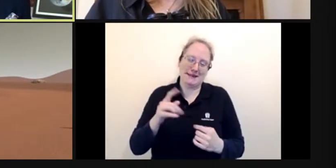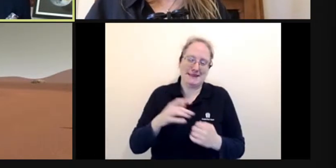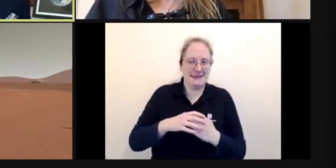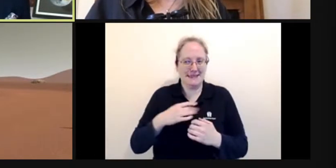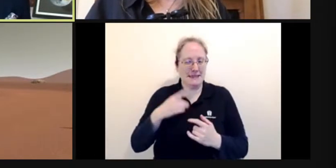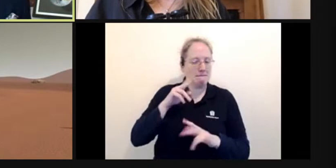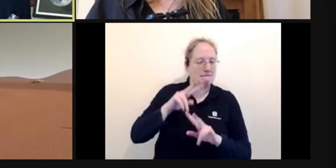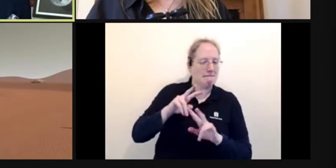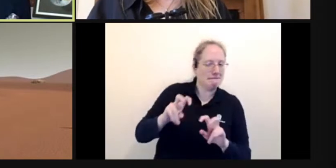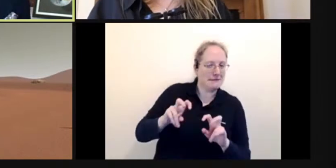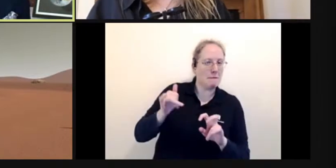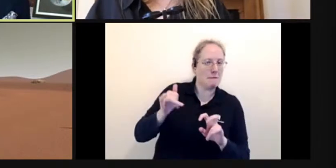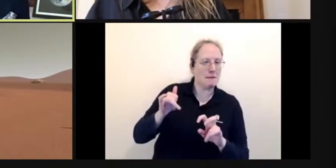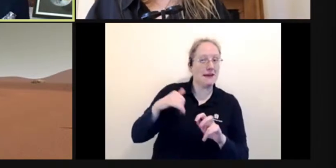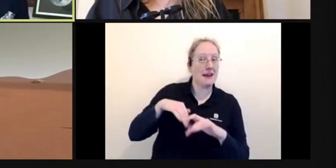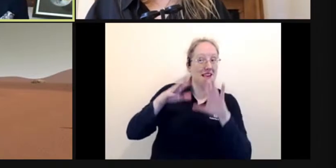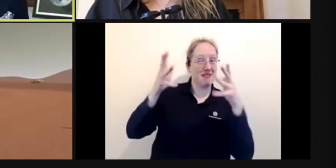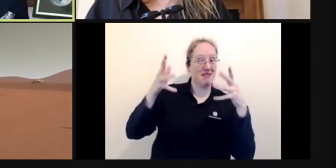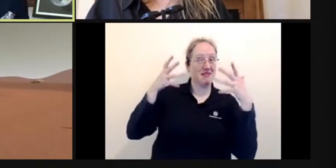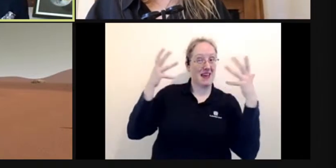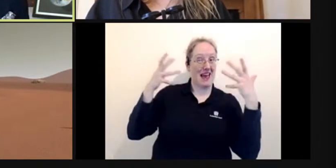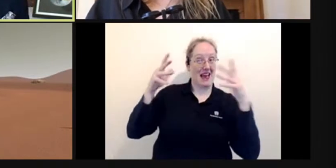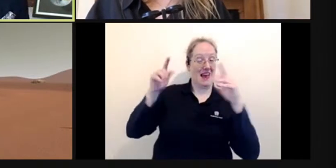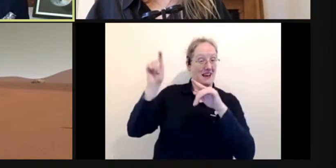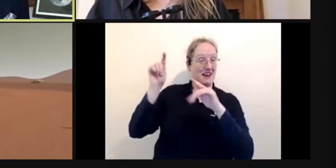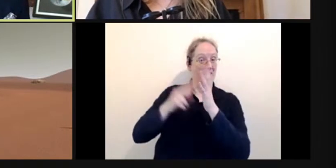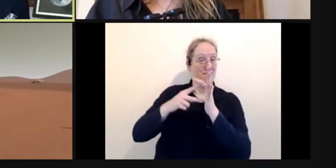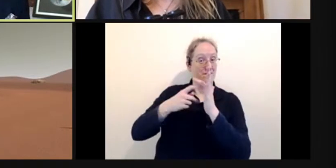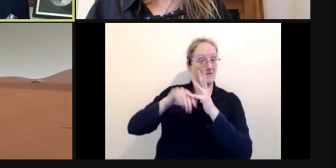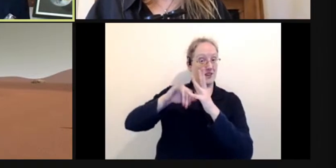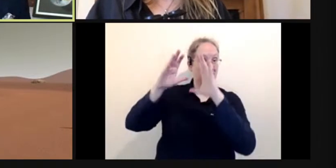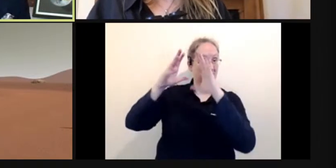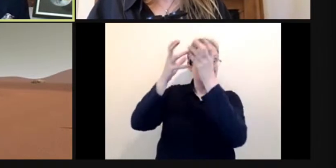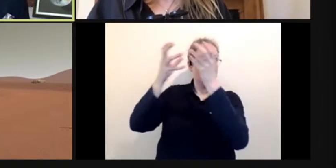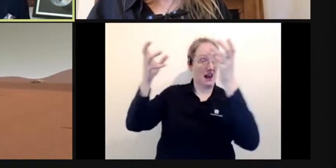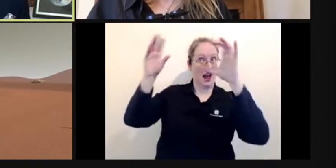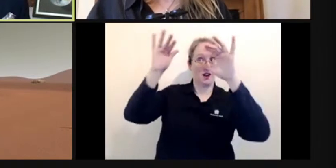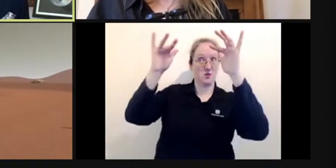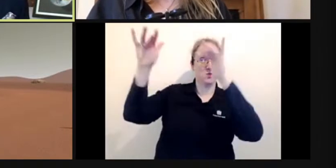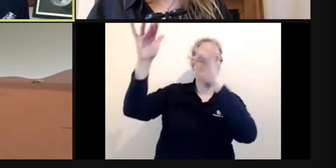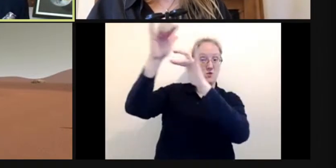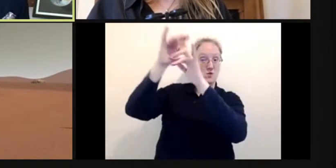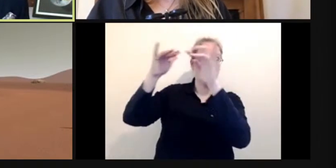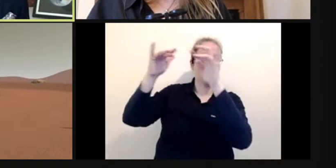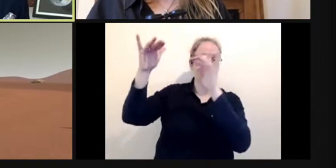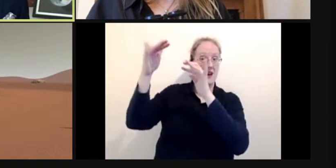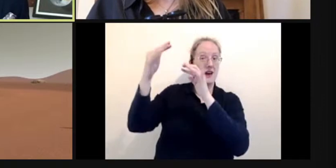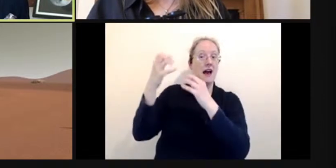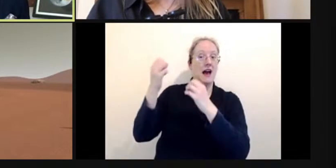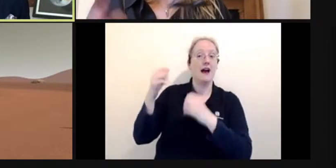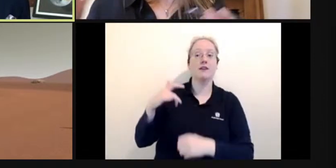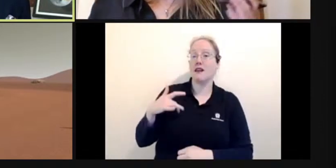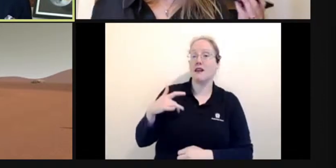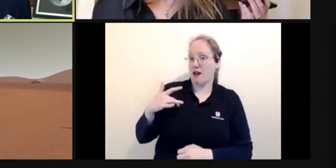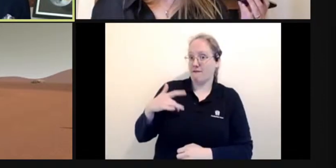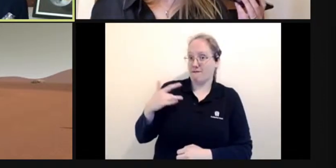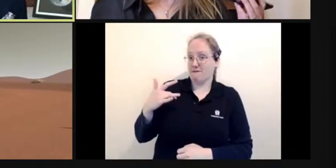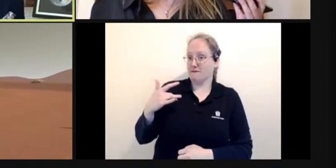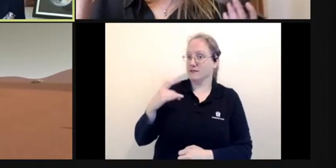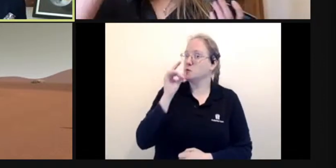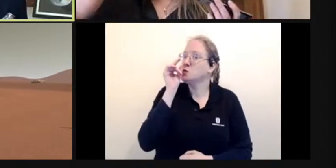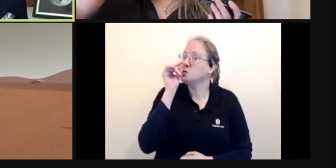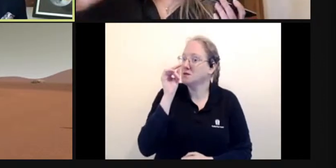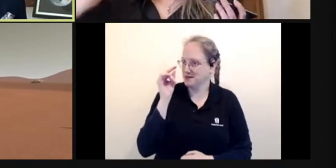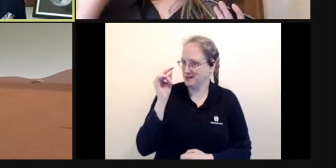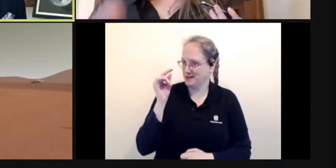the potential for life to be floating around in those clouds, certain layers of Venus, which permit life as we know